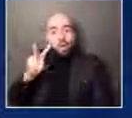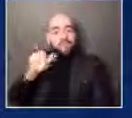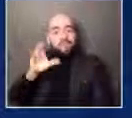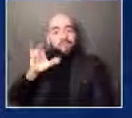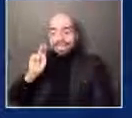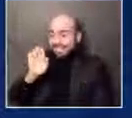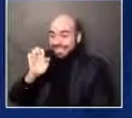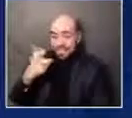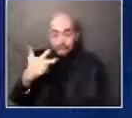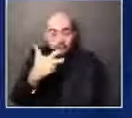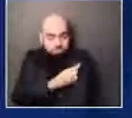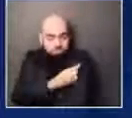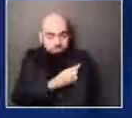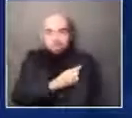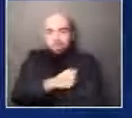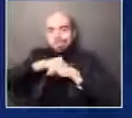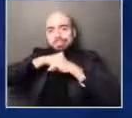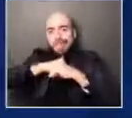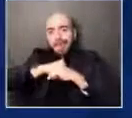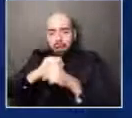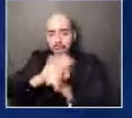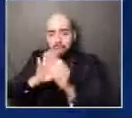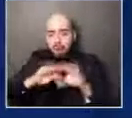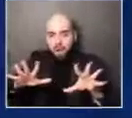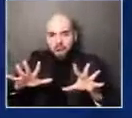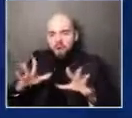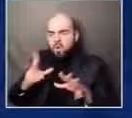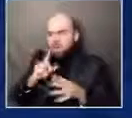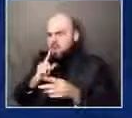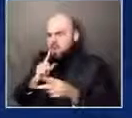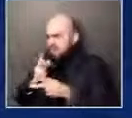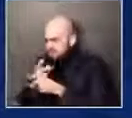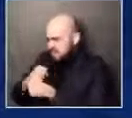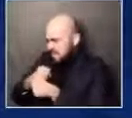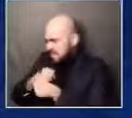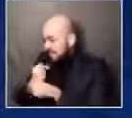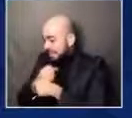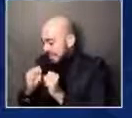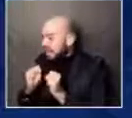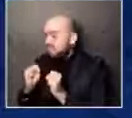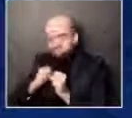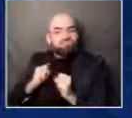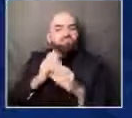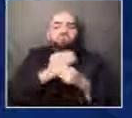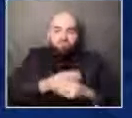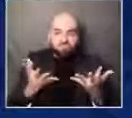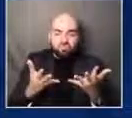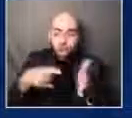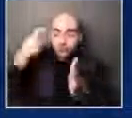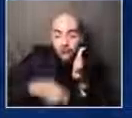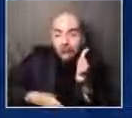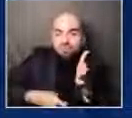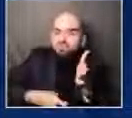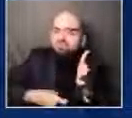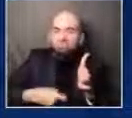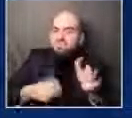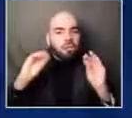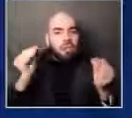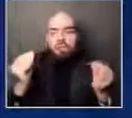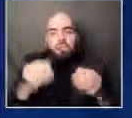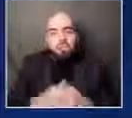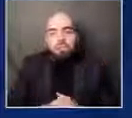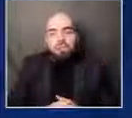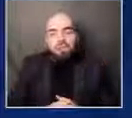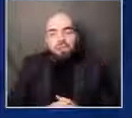as possible to as many Americans as possible, free of charge. We'll follow the